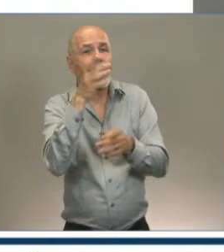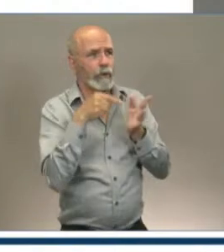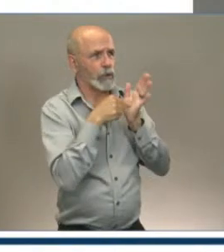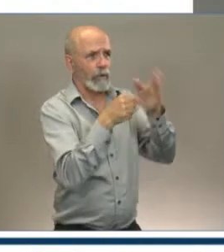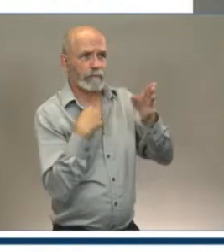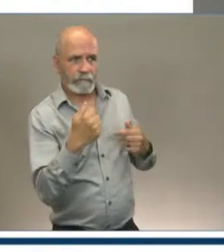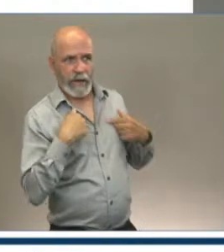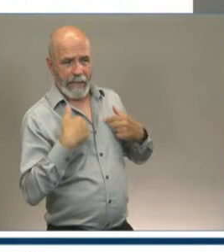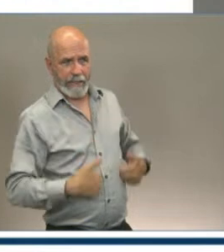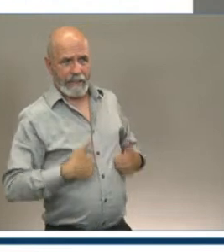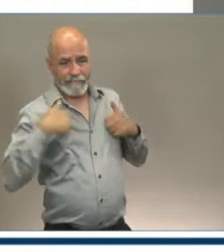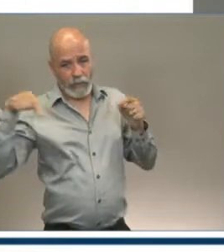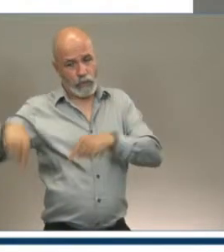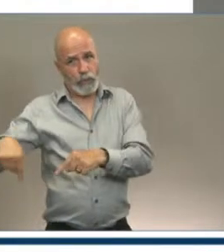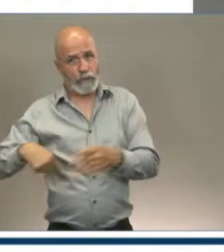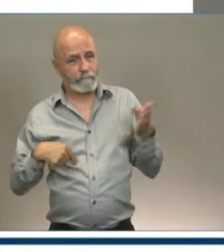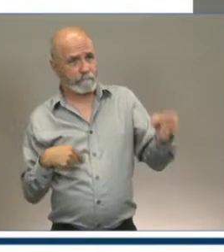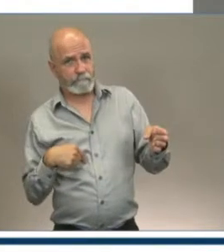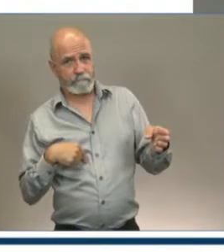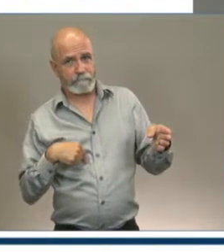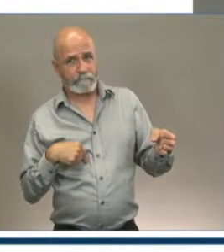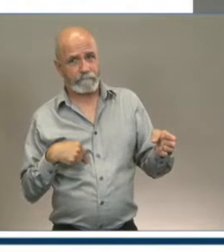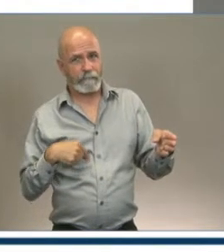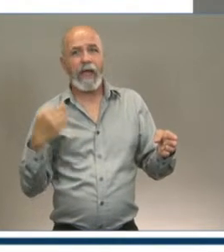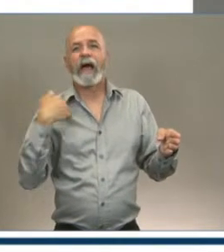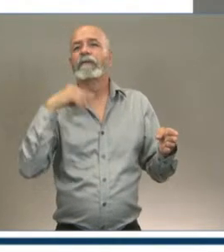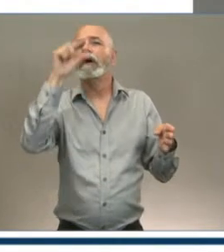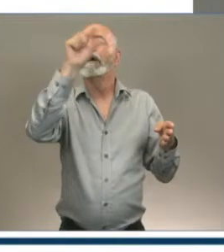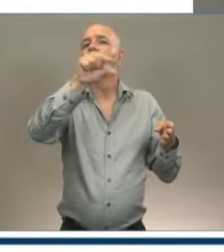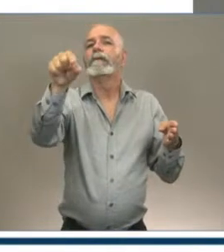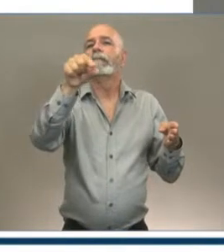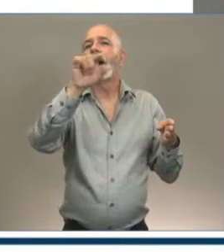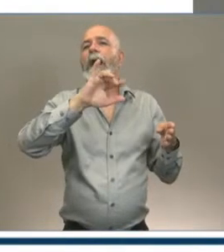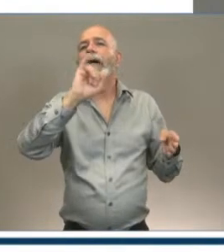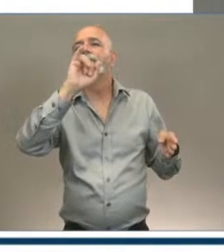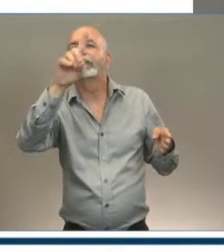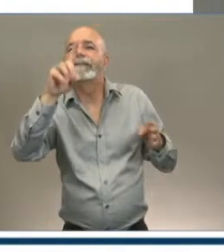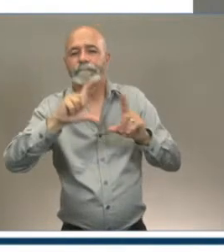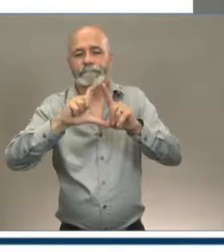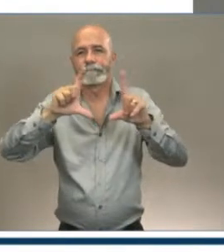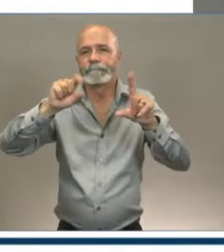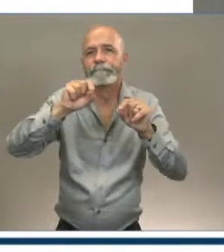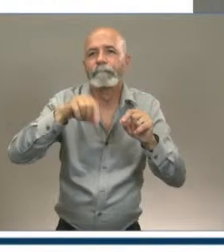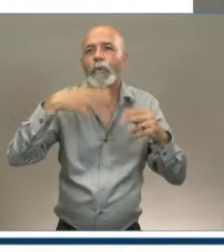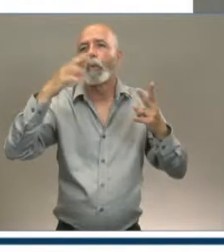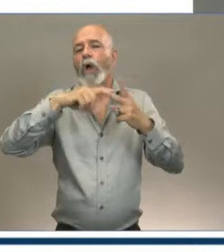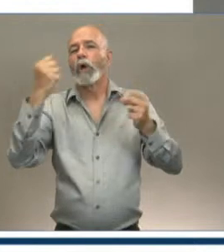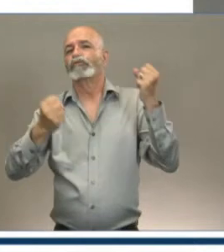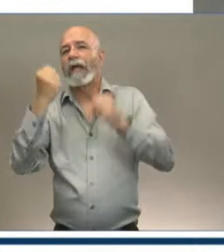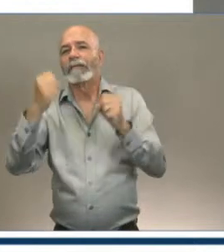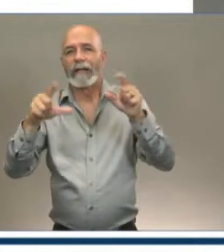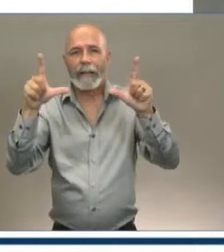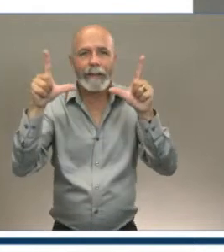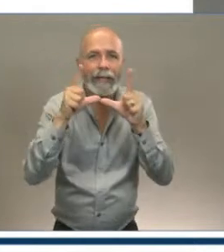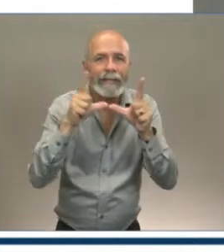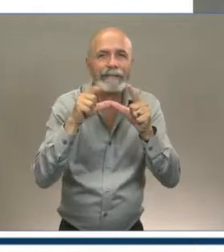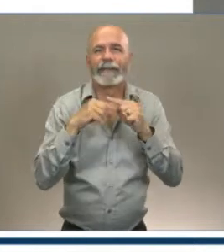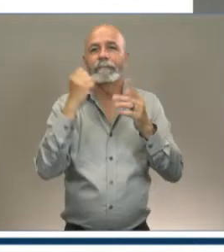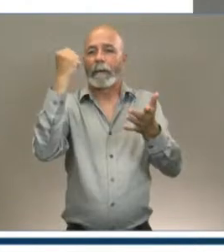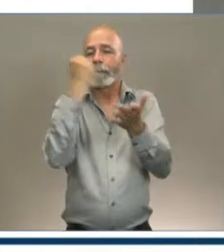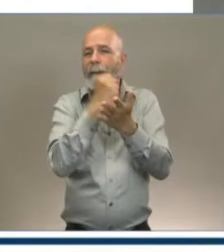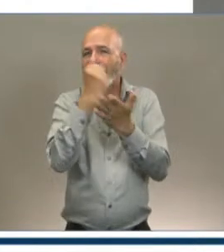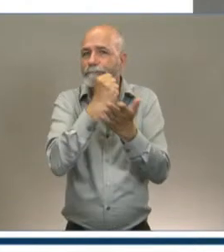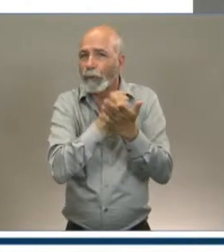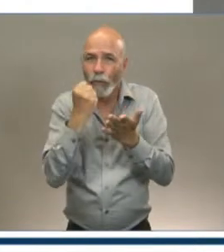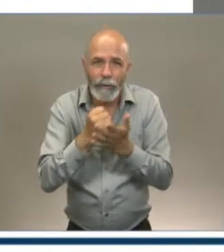the following: a government-issued identification card, driver's license, passport or utility bill or bank statement